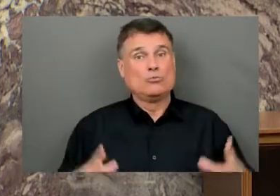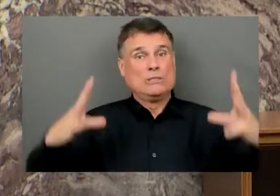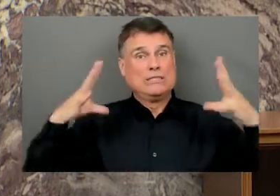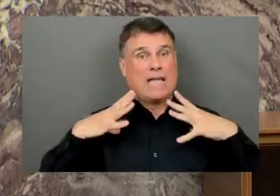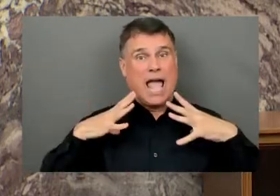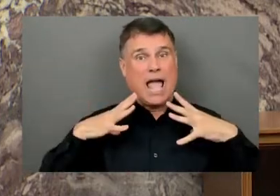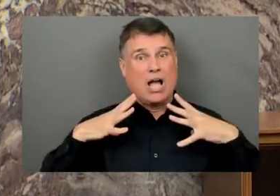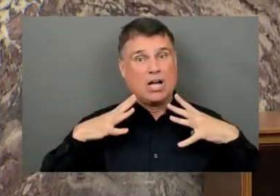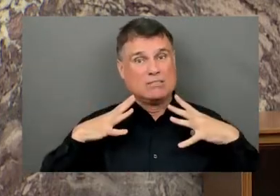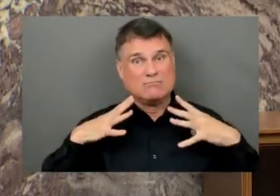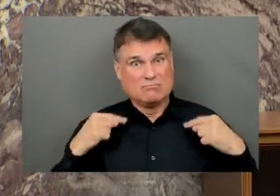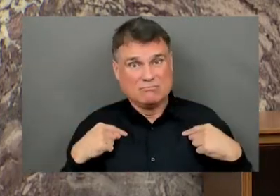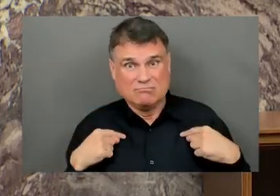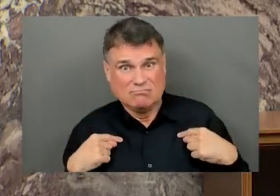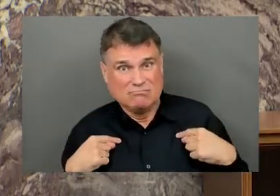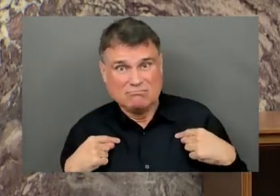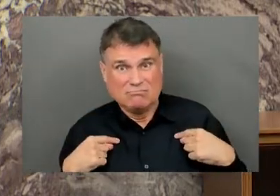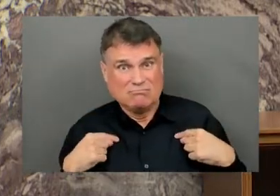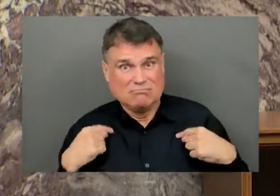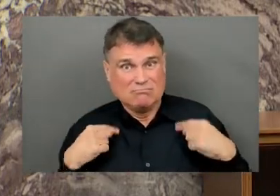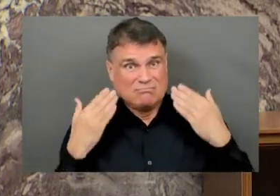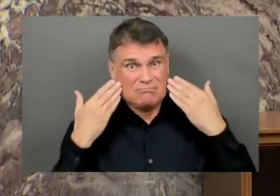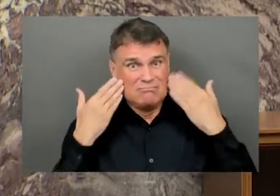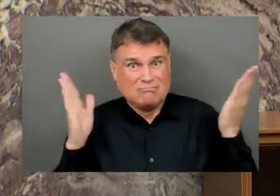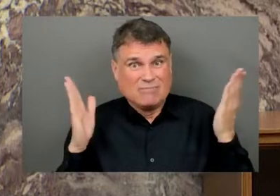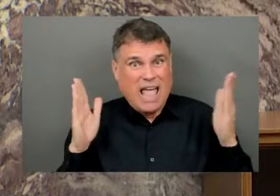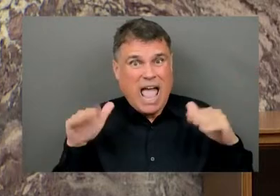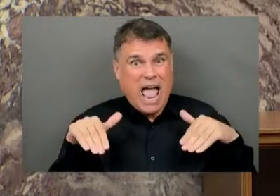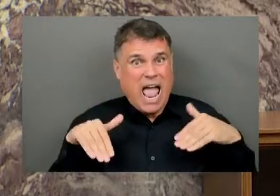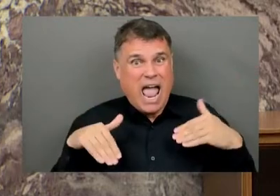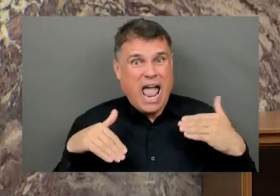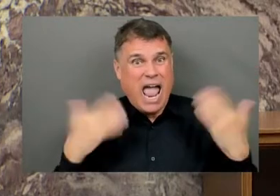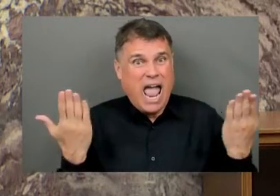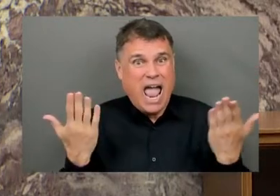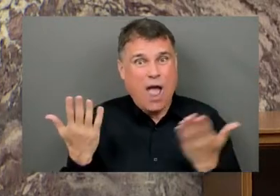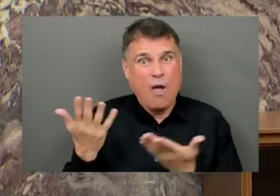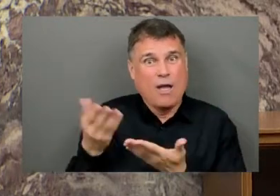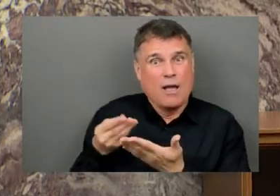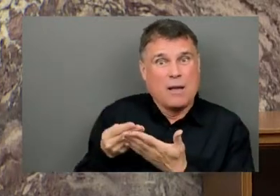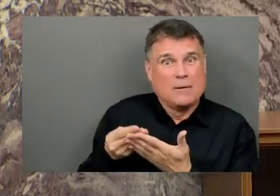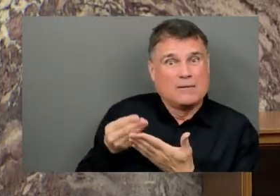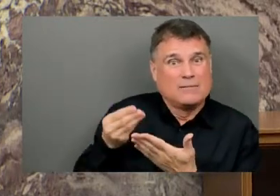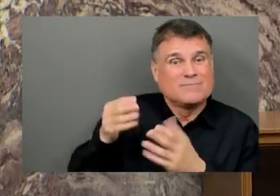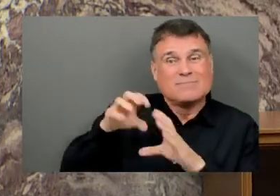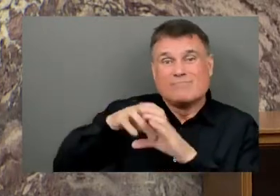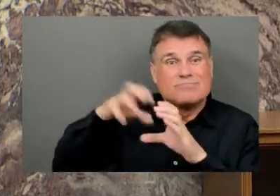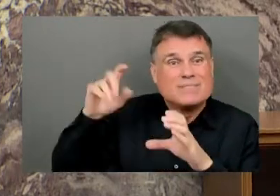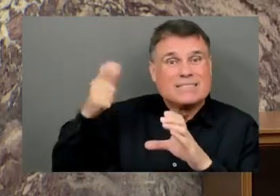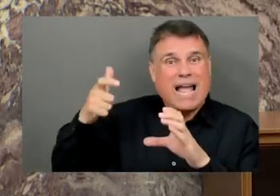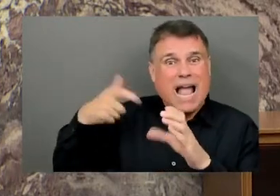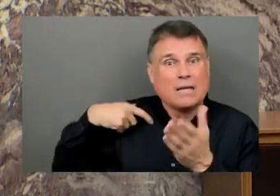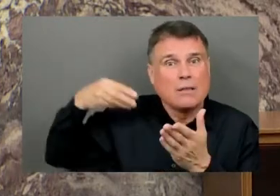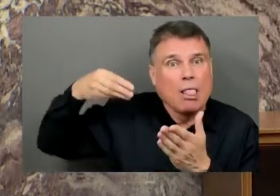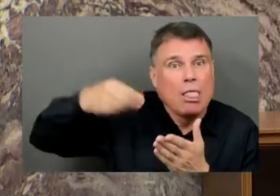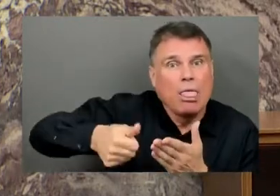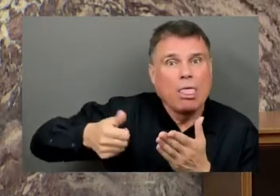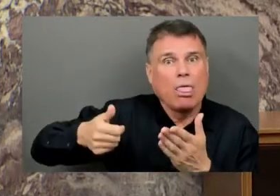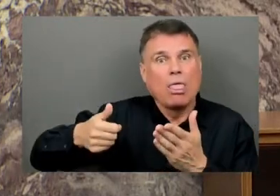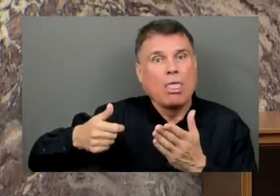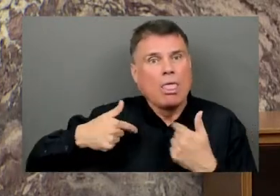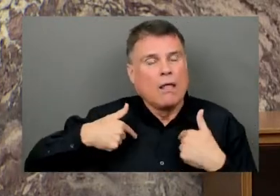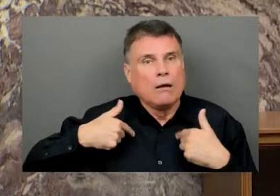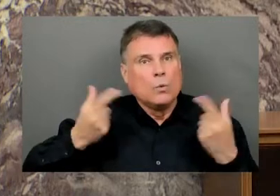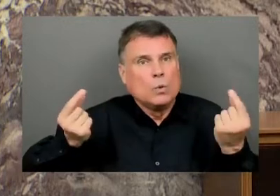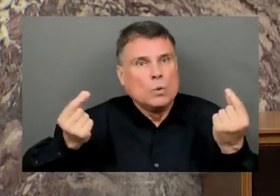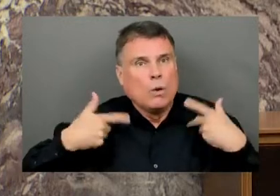I cannot in any way minimize. I'm essentially screwed," end quote. The carbon tax will gouge